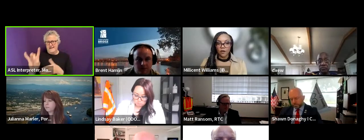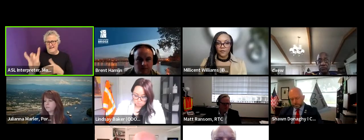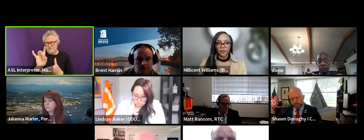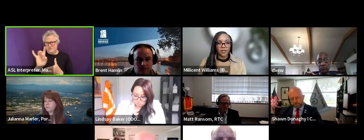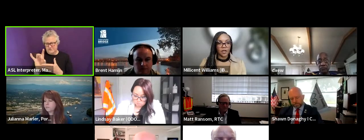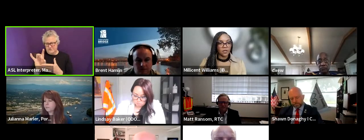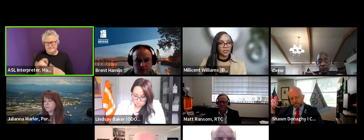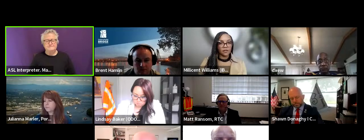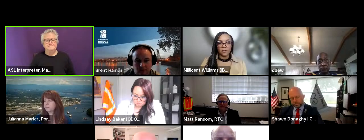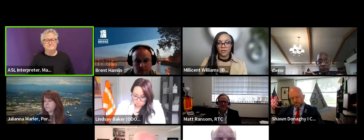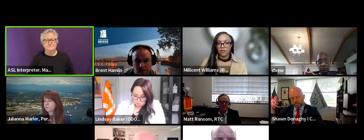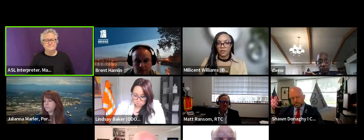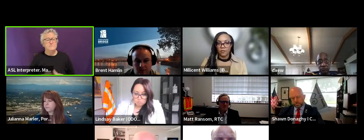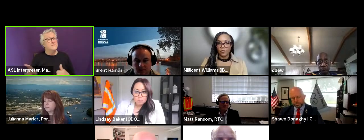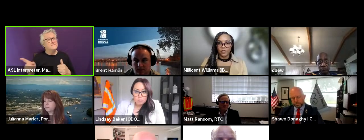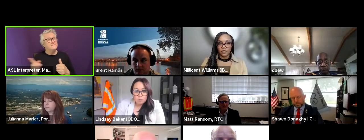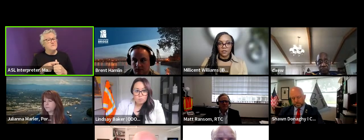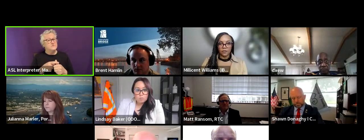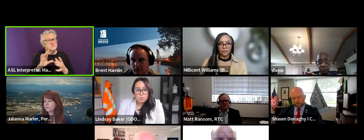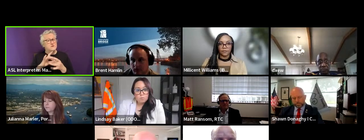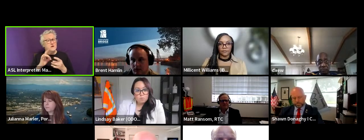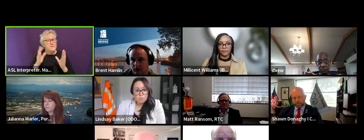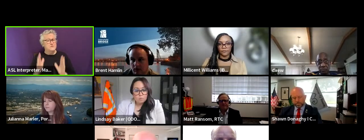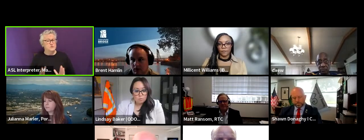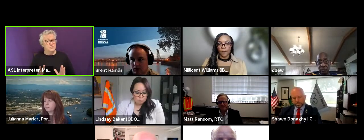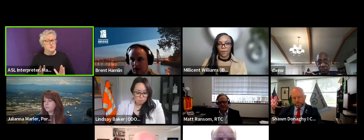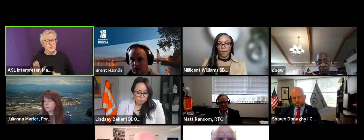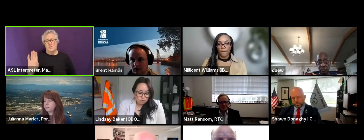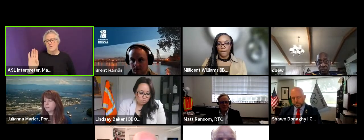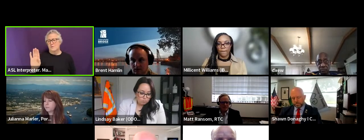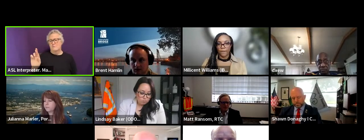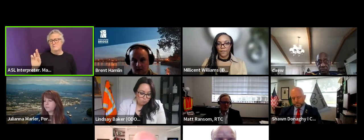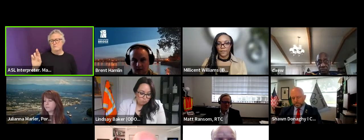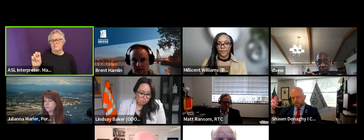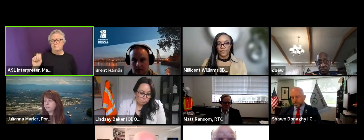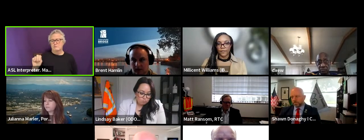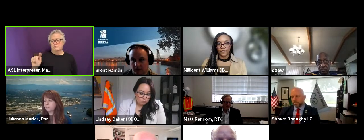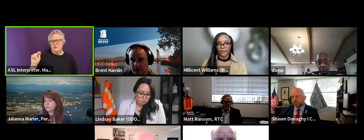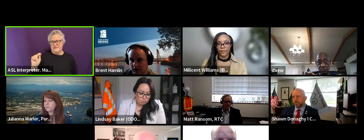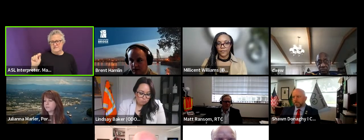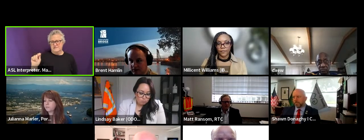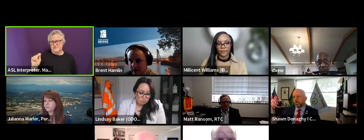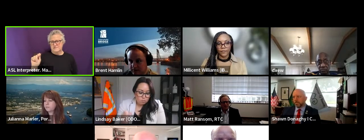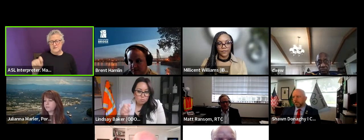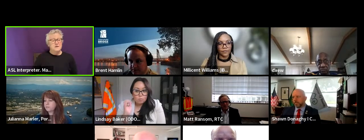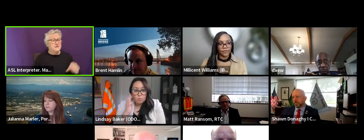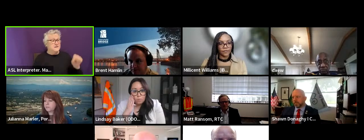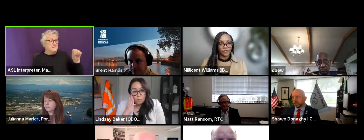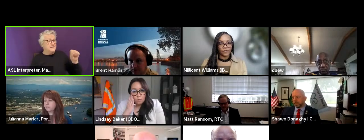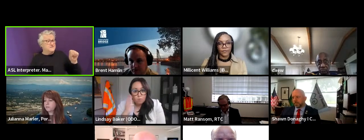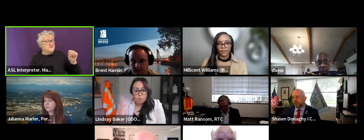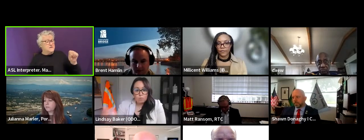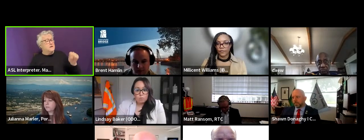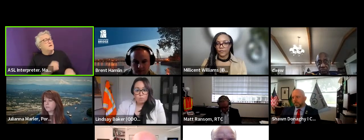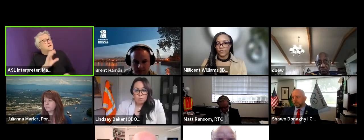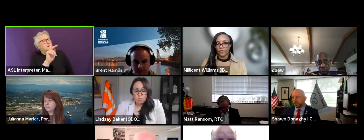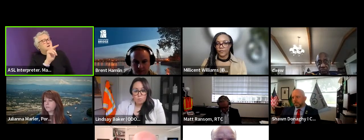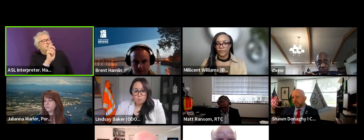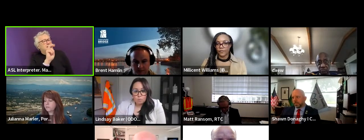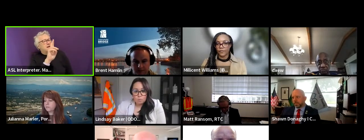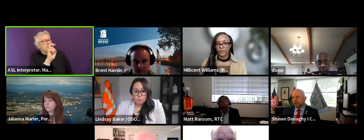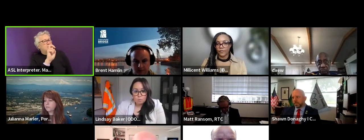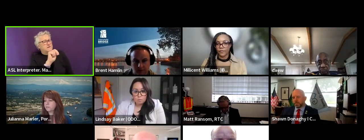And so our first commenter, Brent. Yes, Karen Gibson.